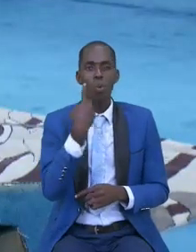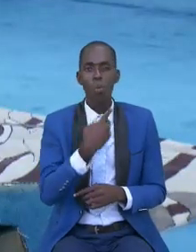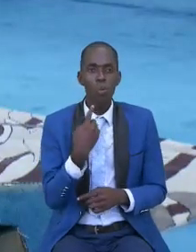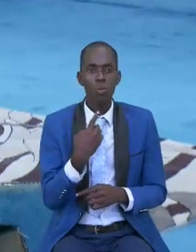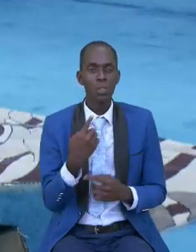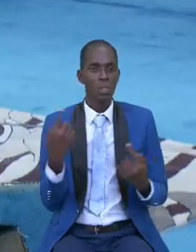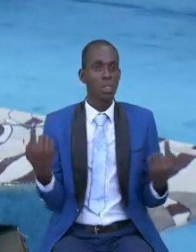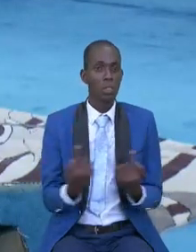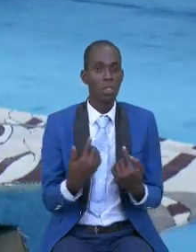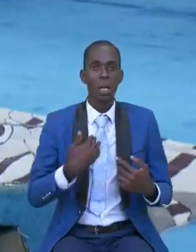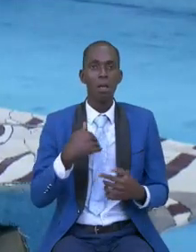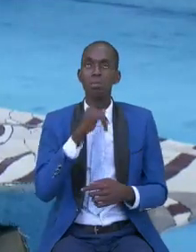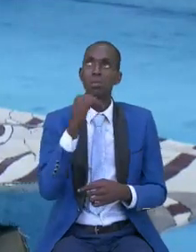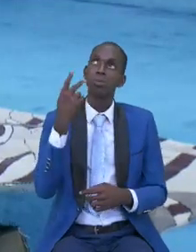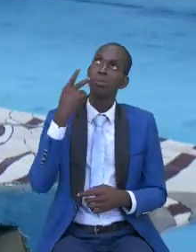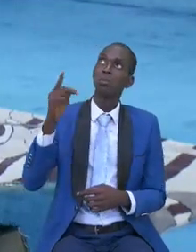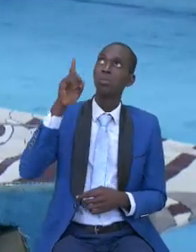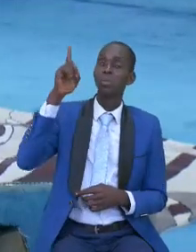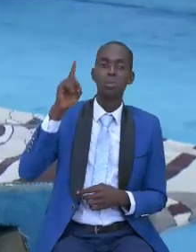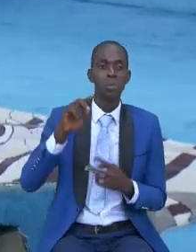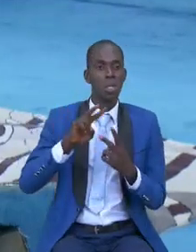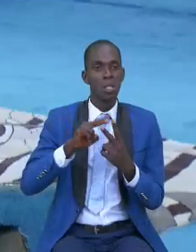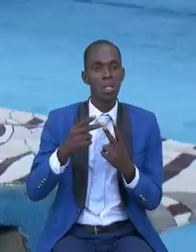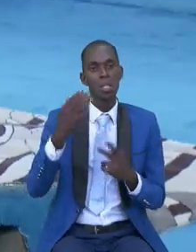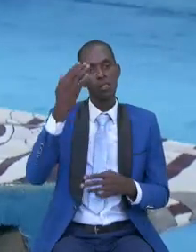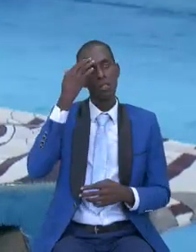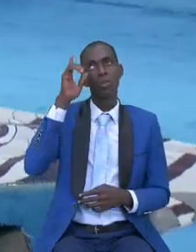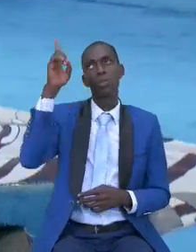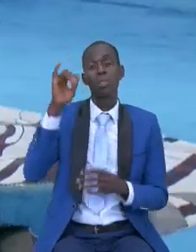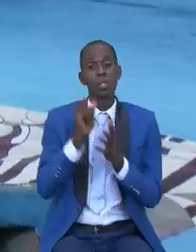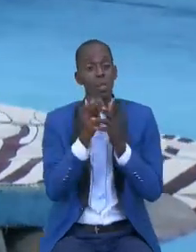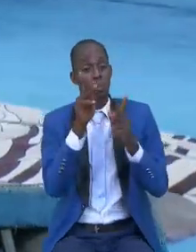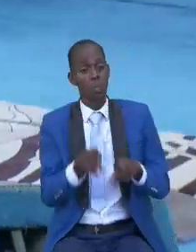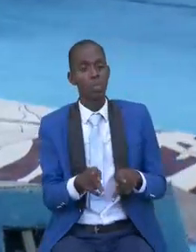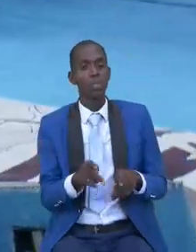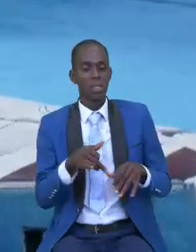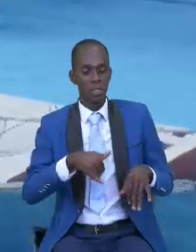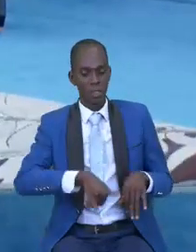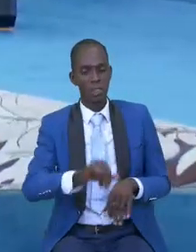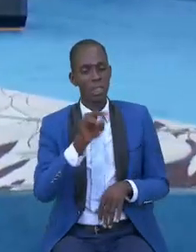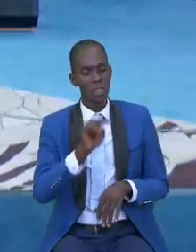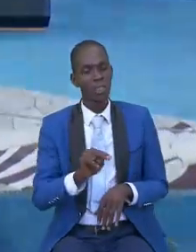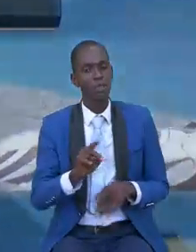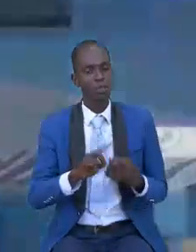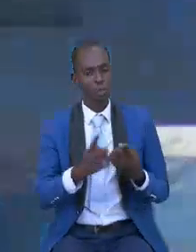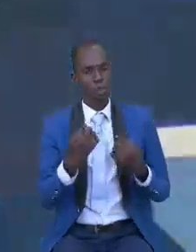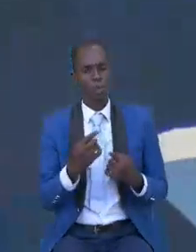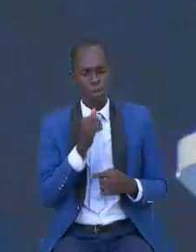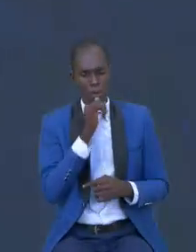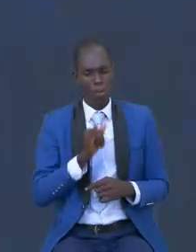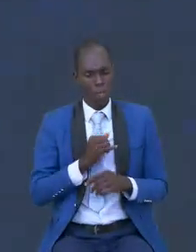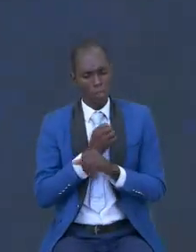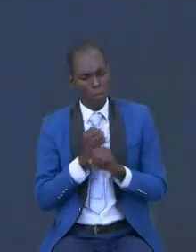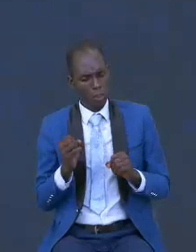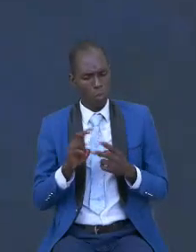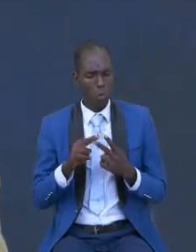has not seen him, neither known him. That person still ought to come. Am I saved? Am I not